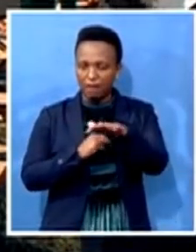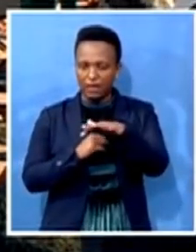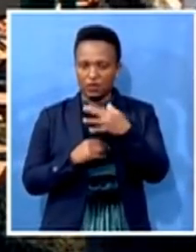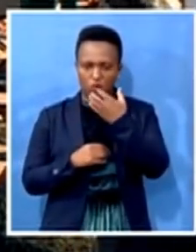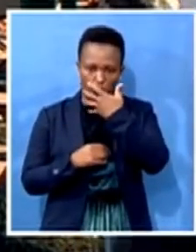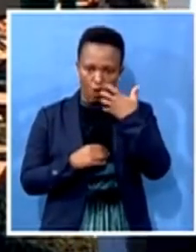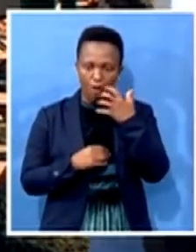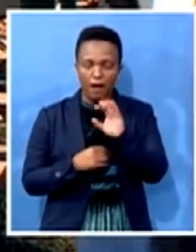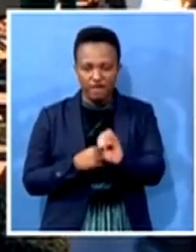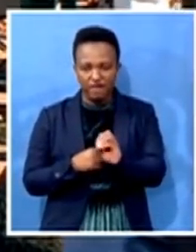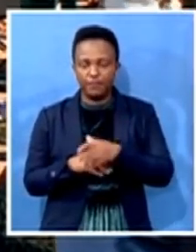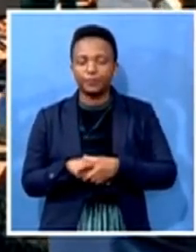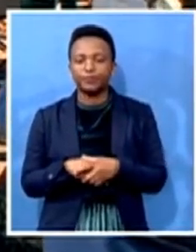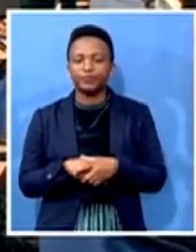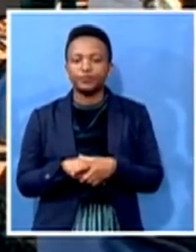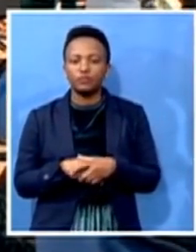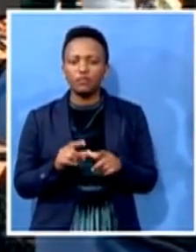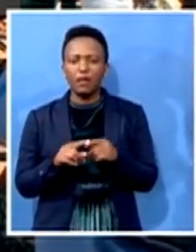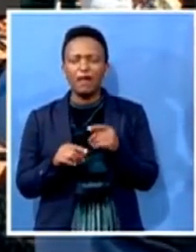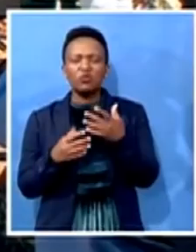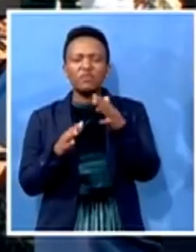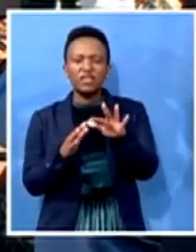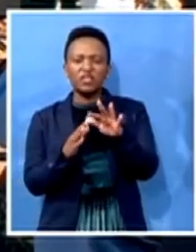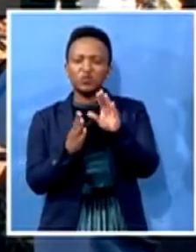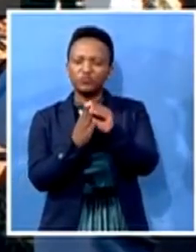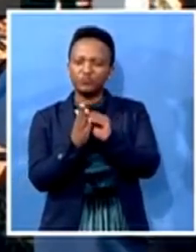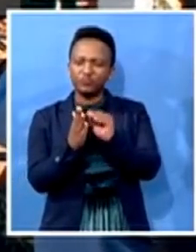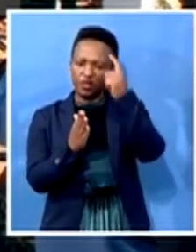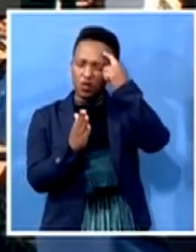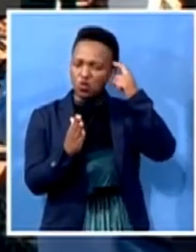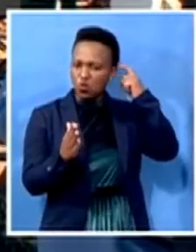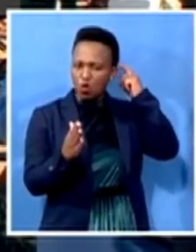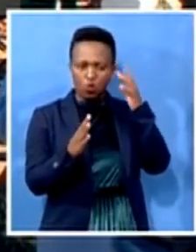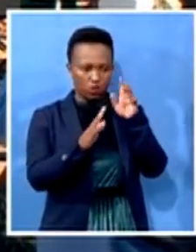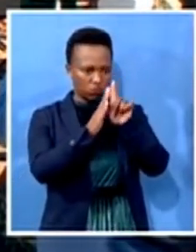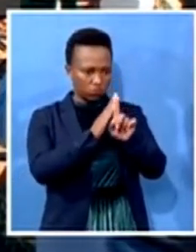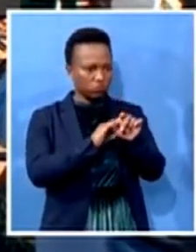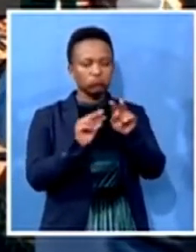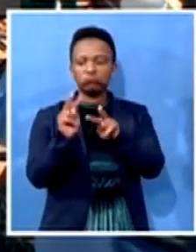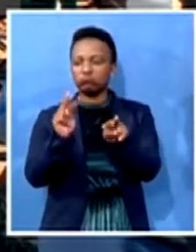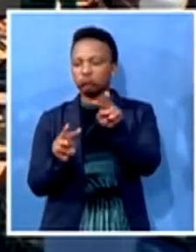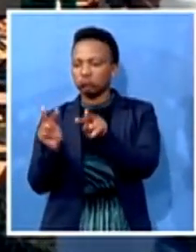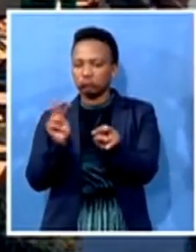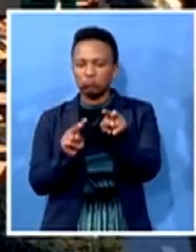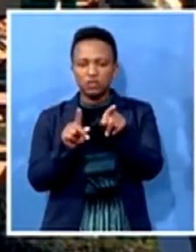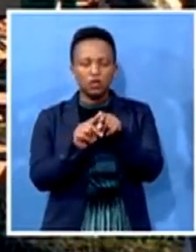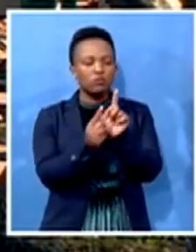noted as we went around, even talking to staff and also talking to the patients who are